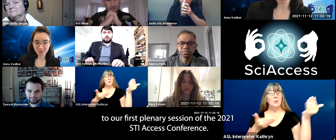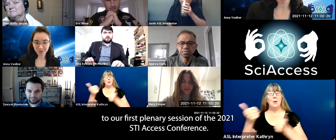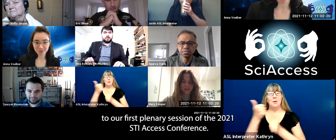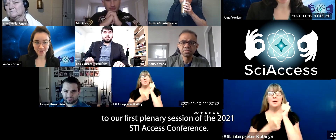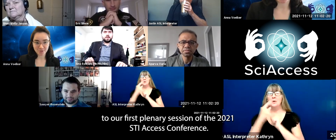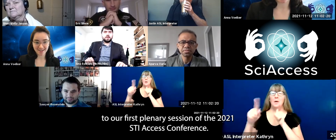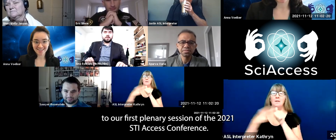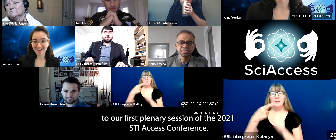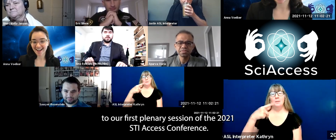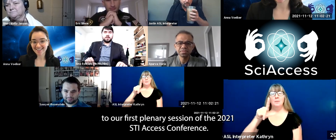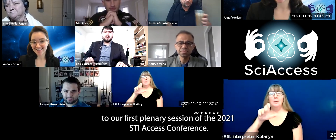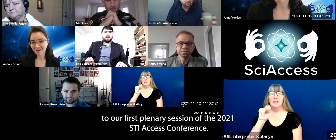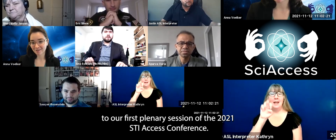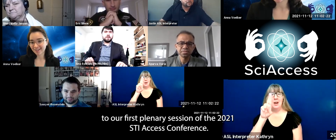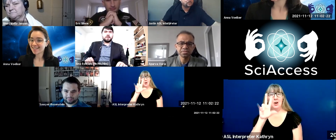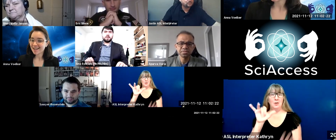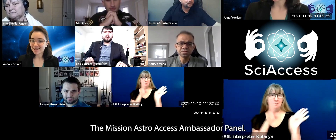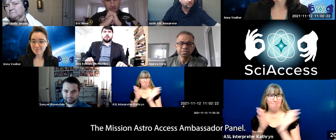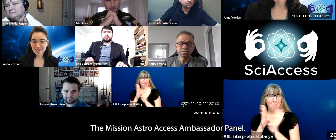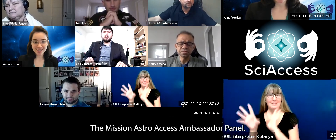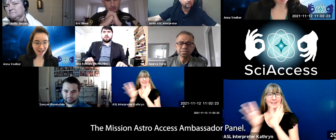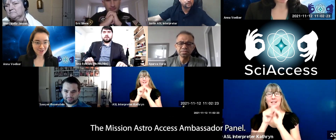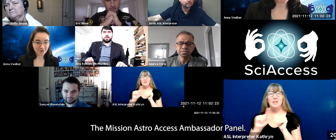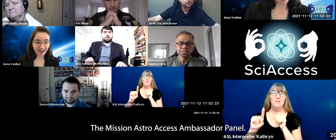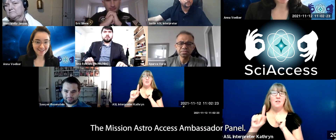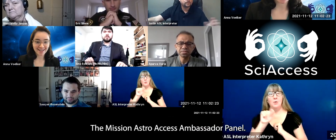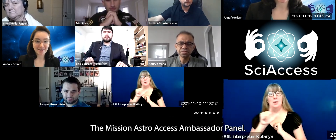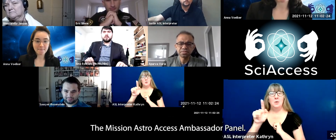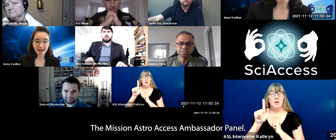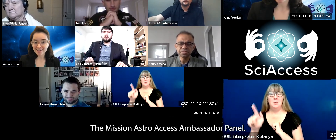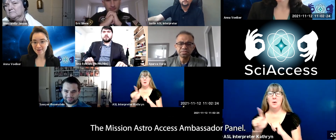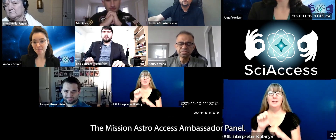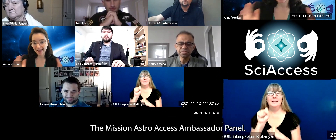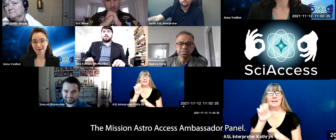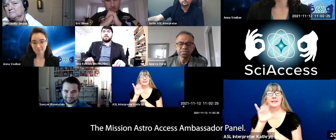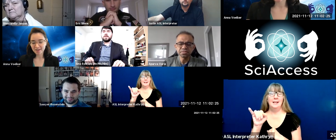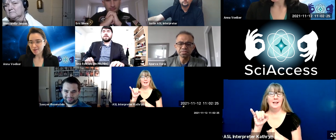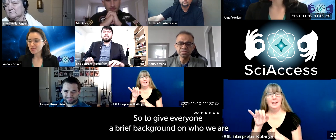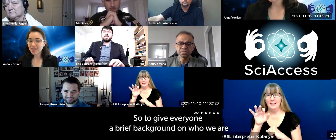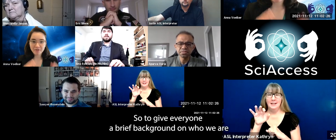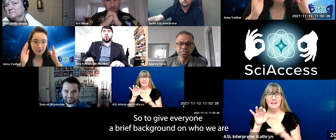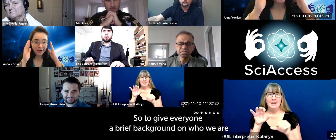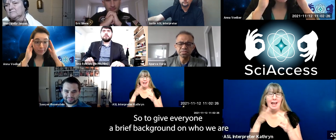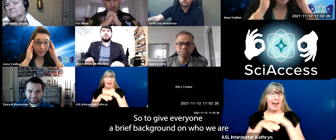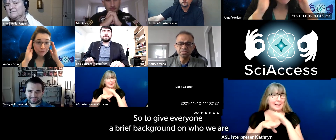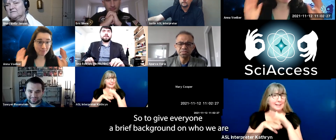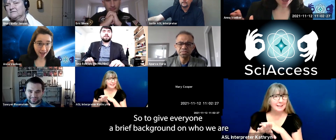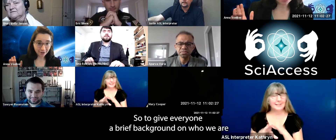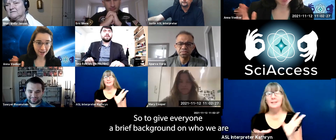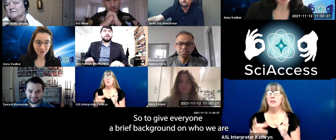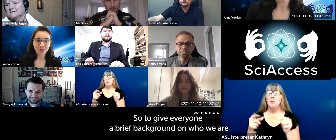session of the 2021 AstroAccess Conference, the Mission AstroAccess Ambassador Panel. So to give everyone a